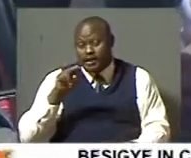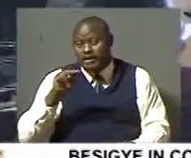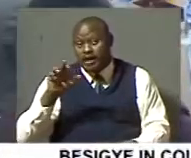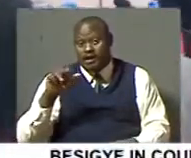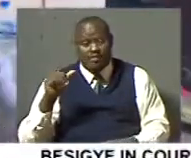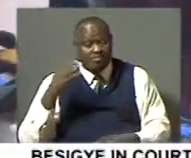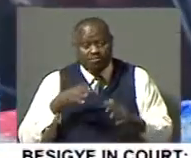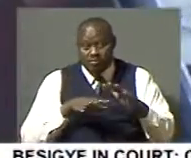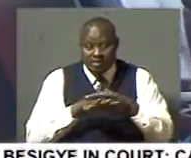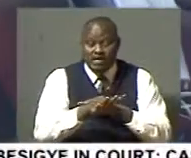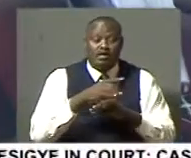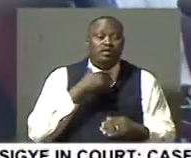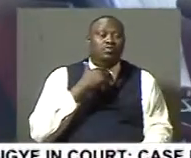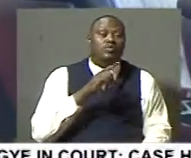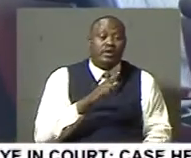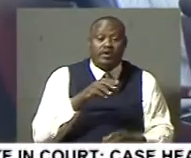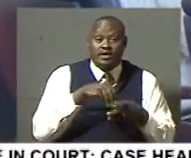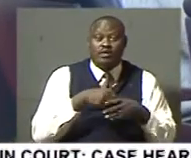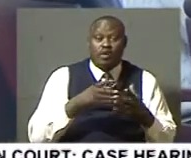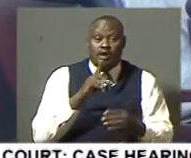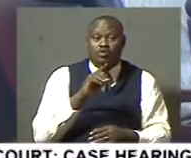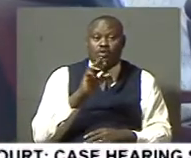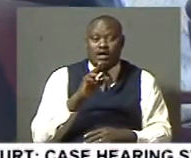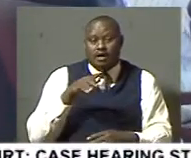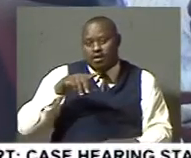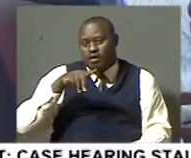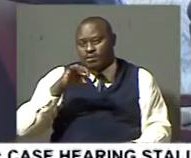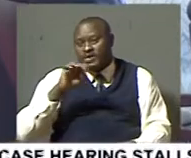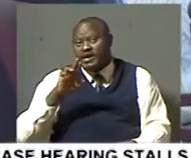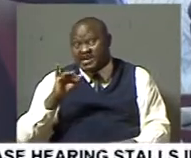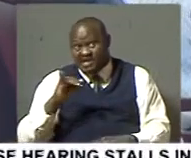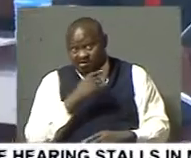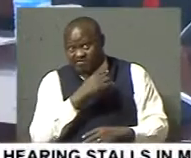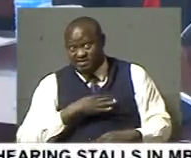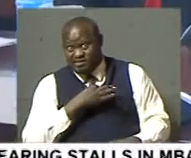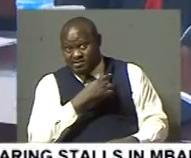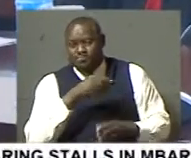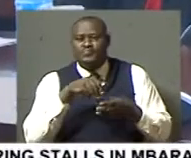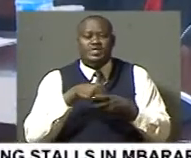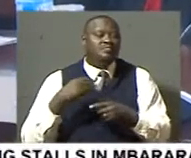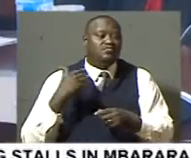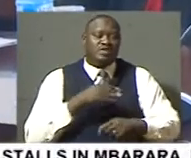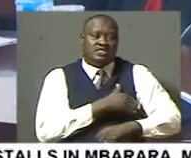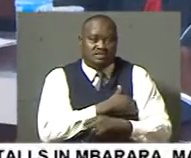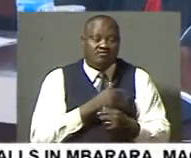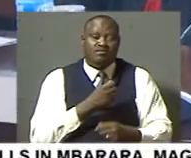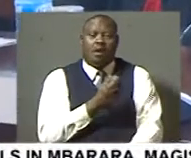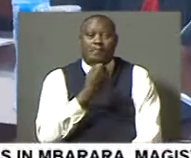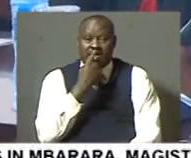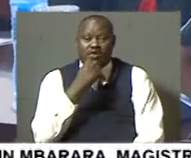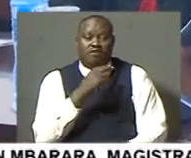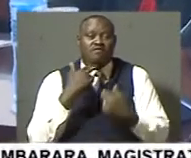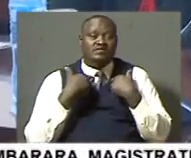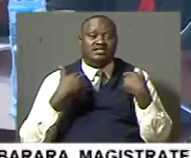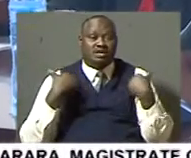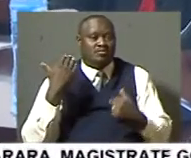Luwero. The employees included Dr. Pierre, who was then chief medical officer at the time of